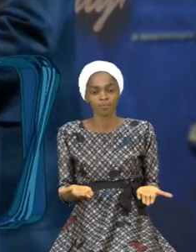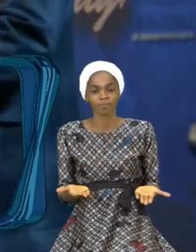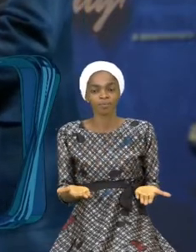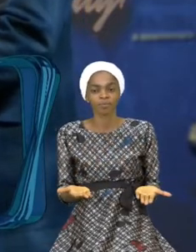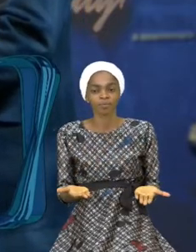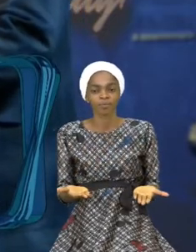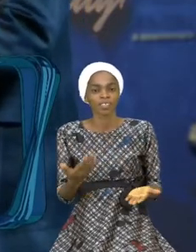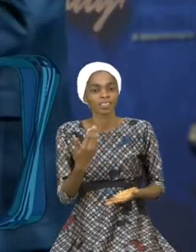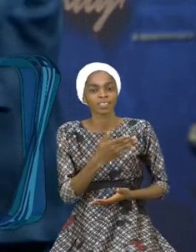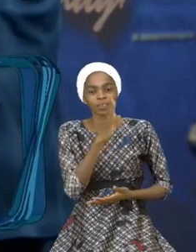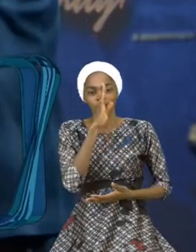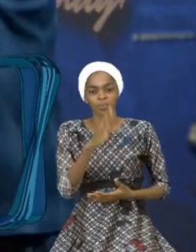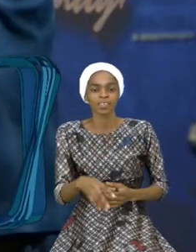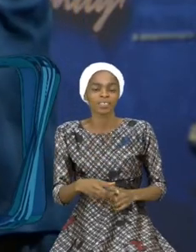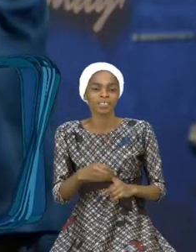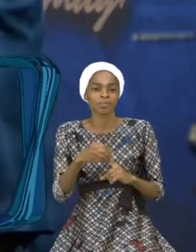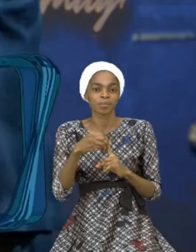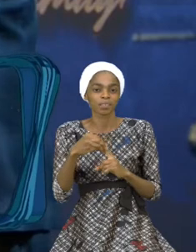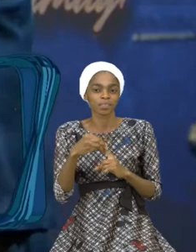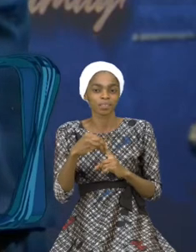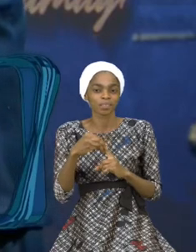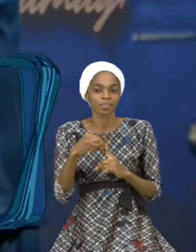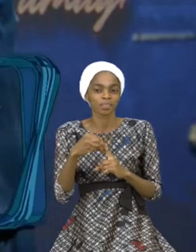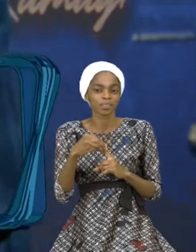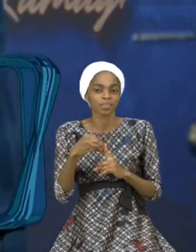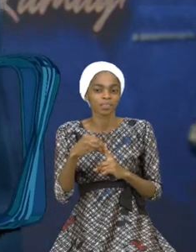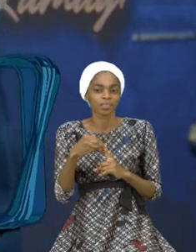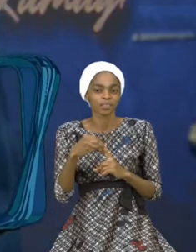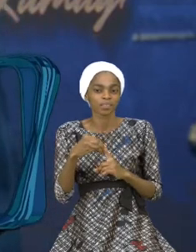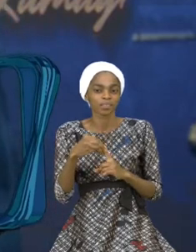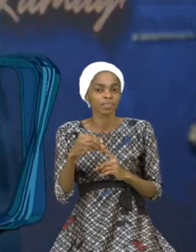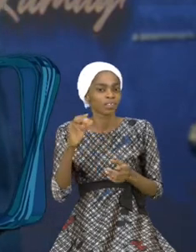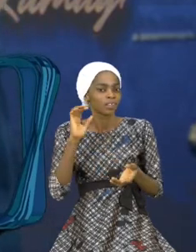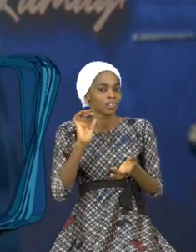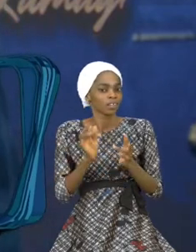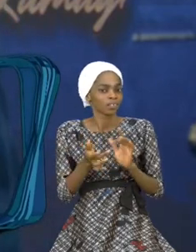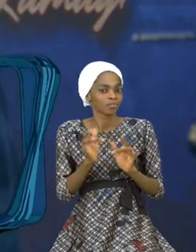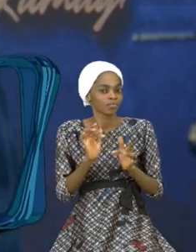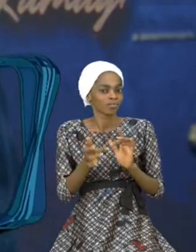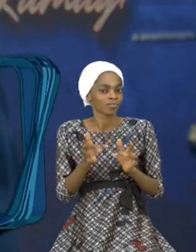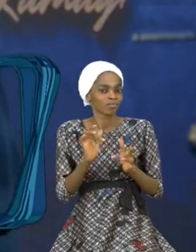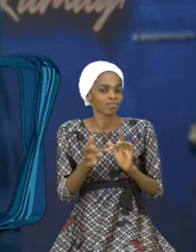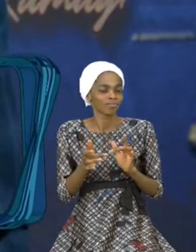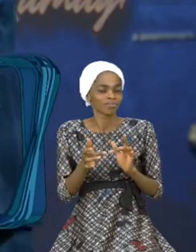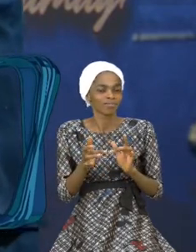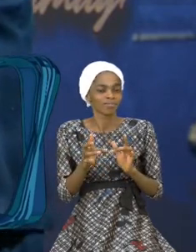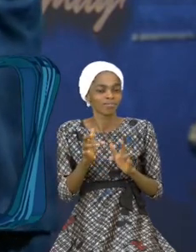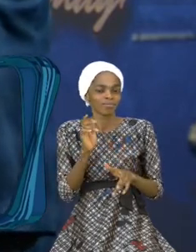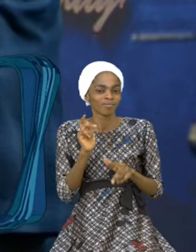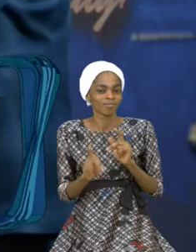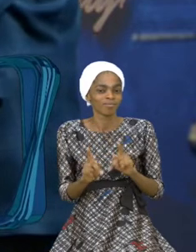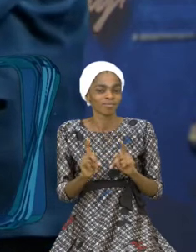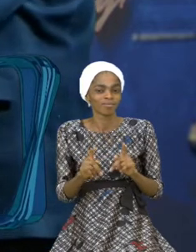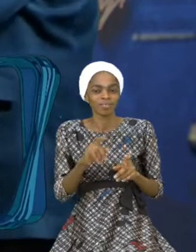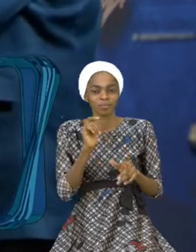be a special online backwards for all those watching online who gave